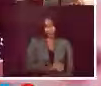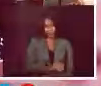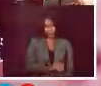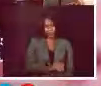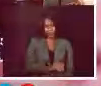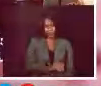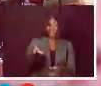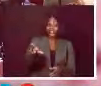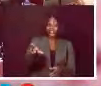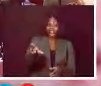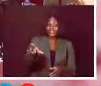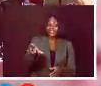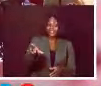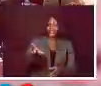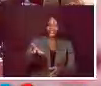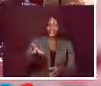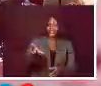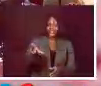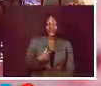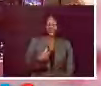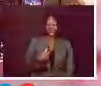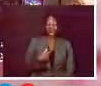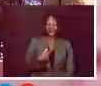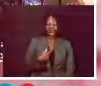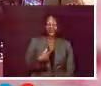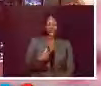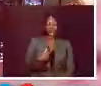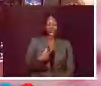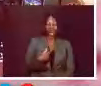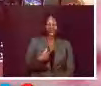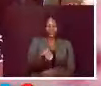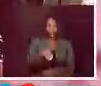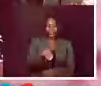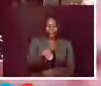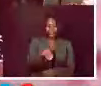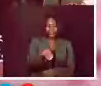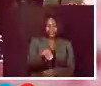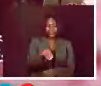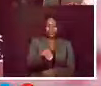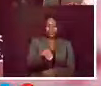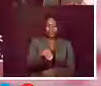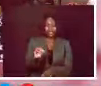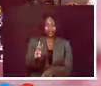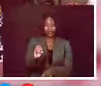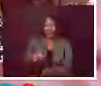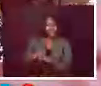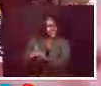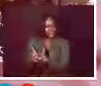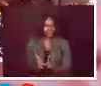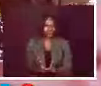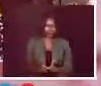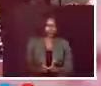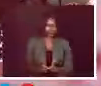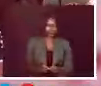8th Parliament. We dealt with Pan-Africa separately, we dealt with ECOWAS separately, and that is what we know. So as